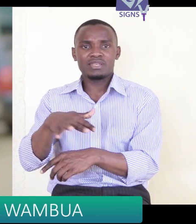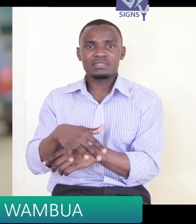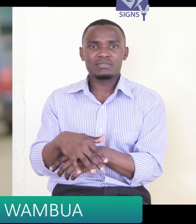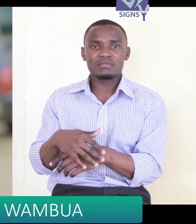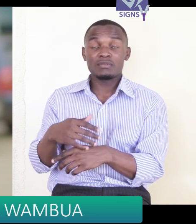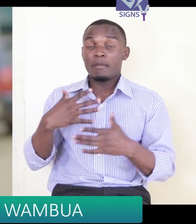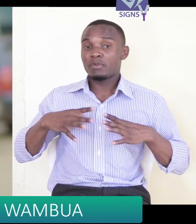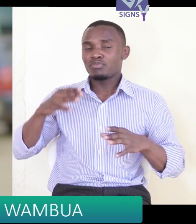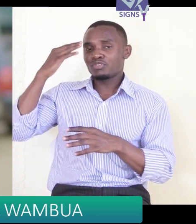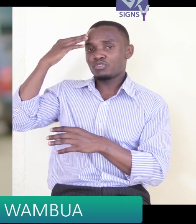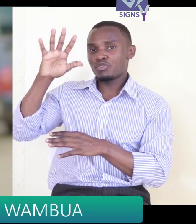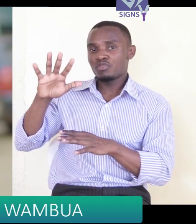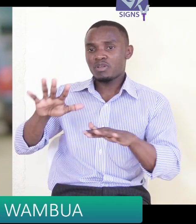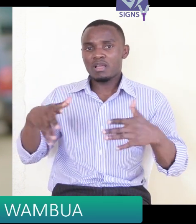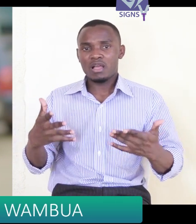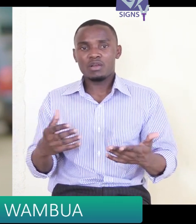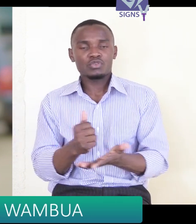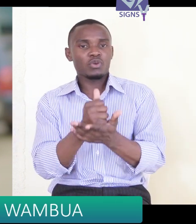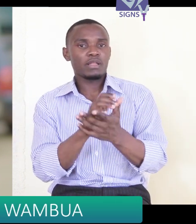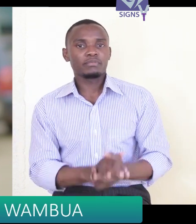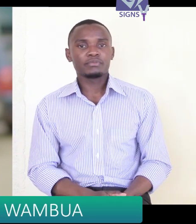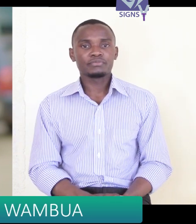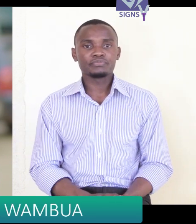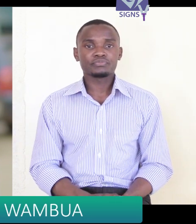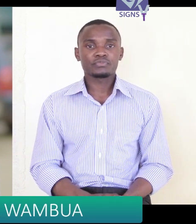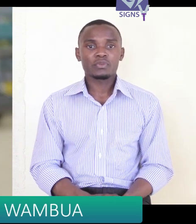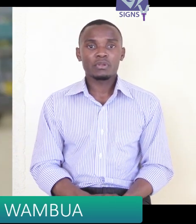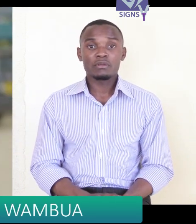how do I handle this person? So you get challenges.